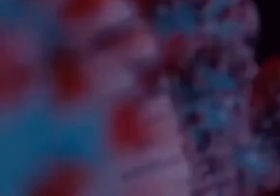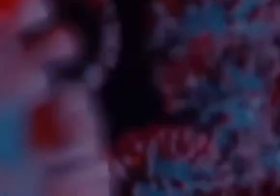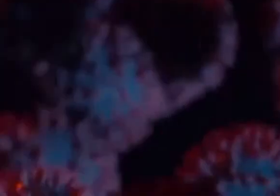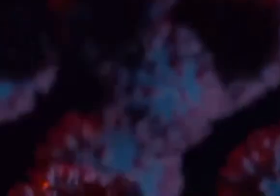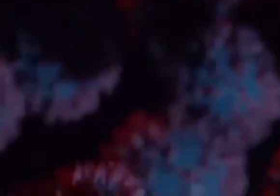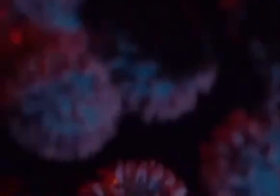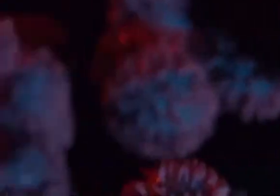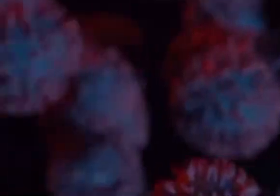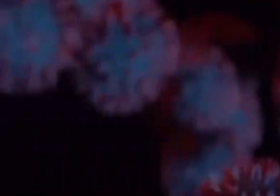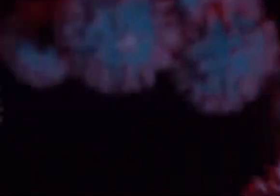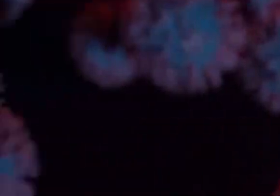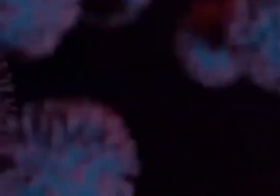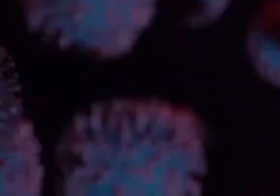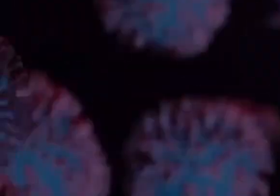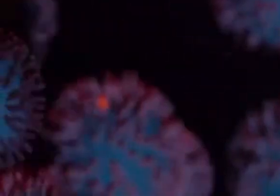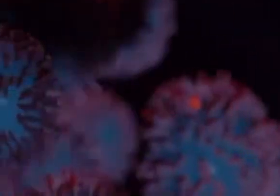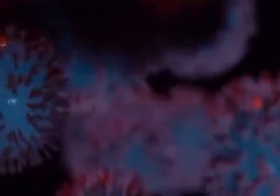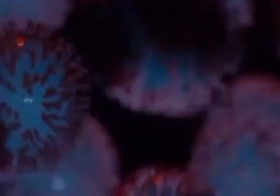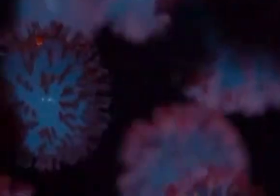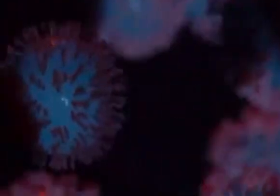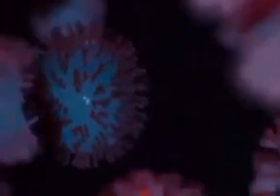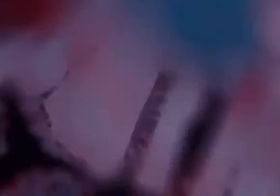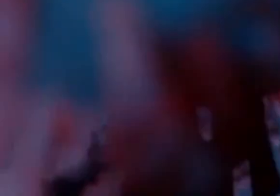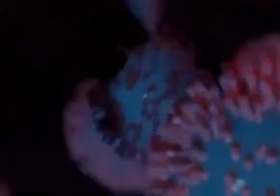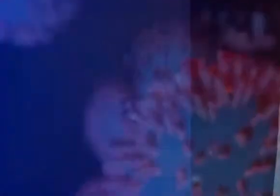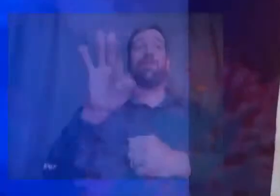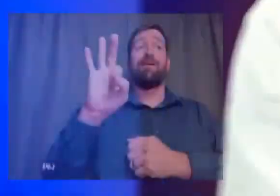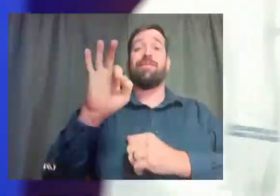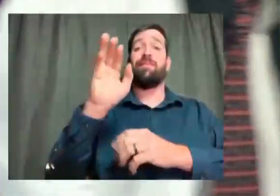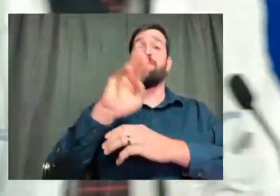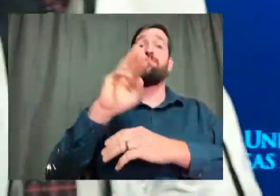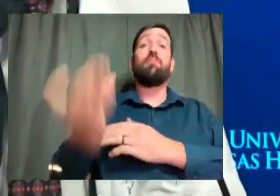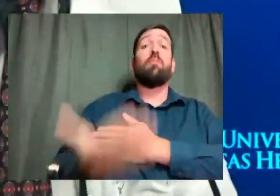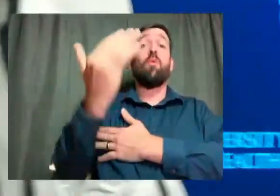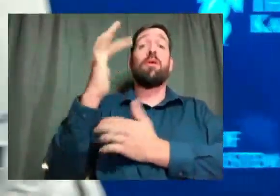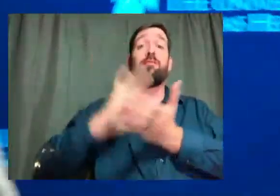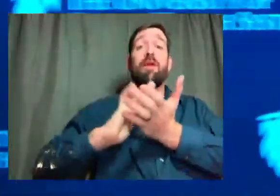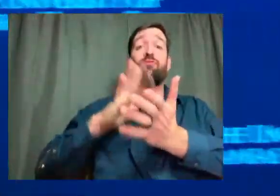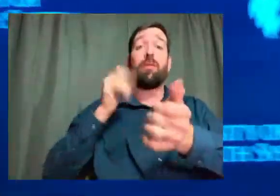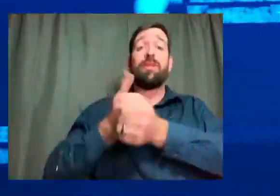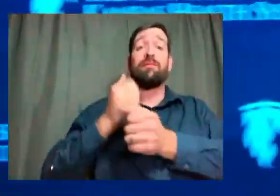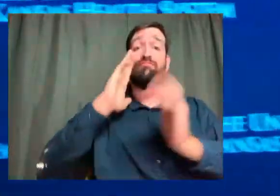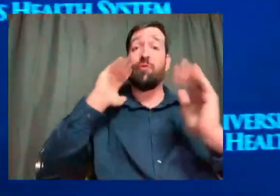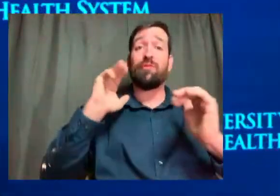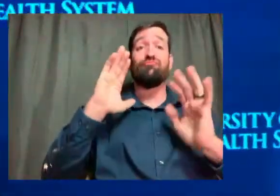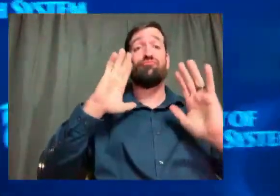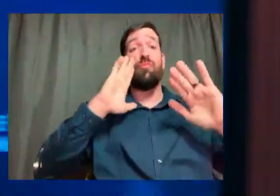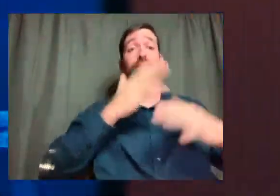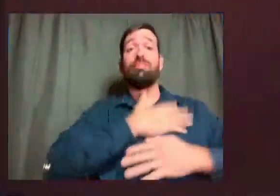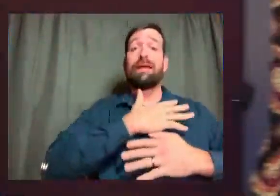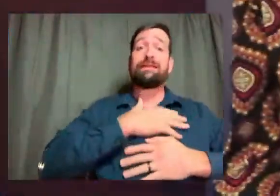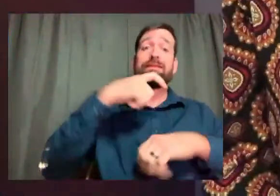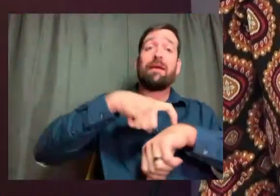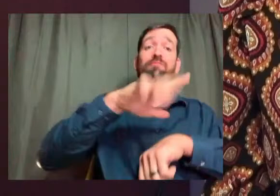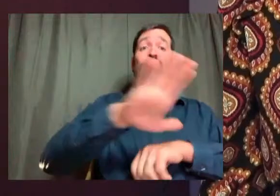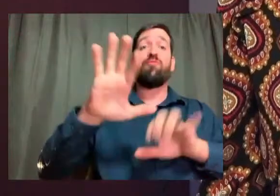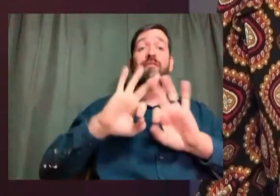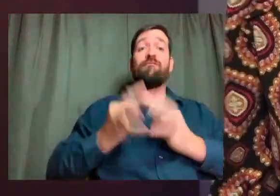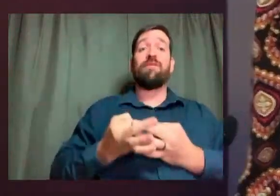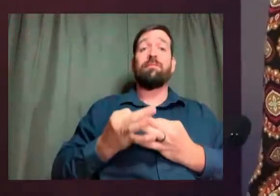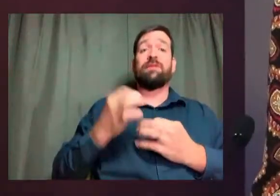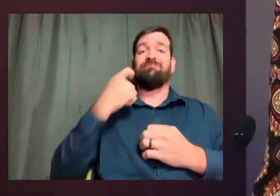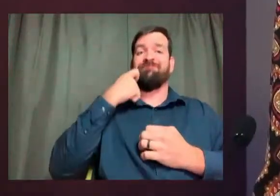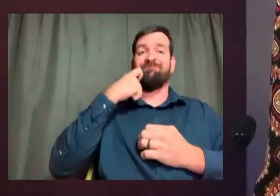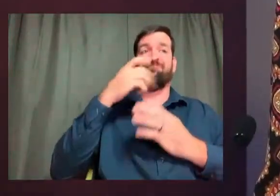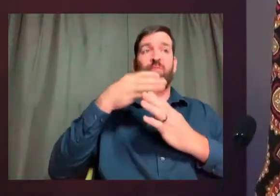Good morning, everyone. It is Monday, November 29th. Welcome into the Morning Medical Update. Hope everyone had a relaxing time with their family over this long weekend. And